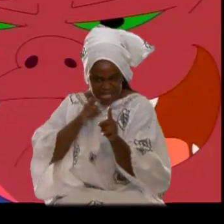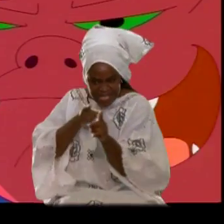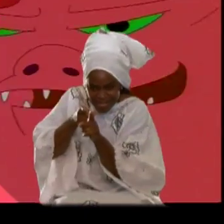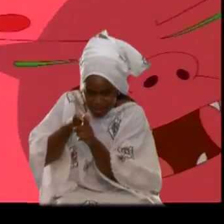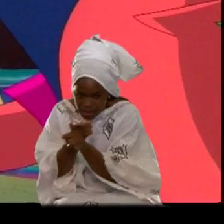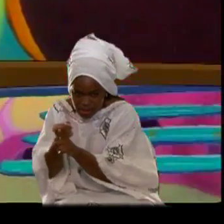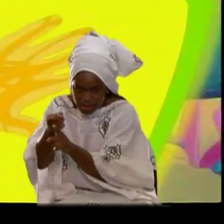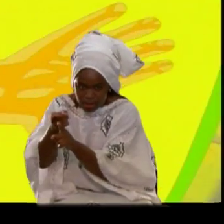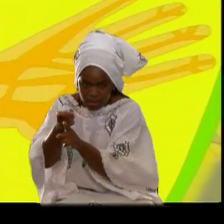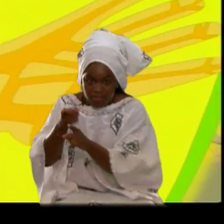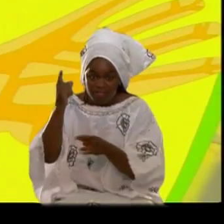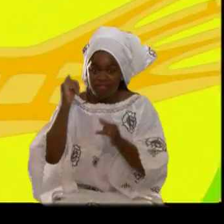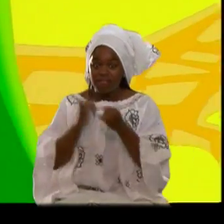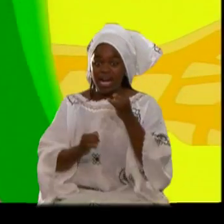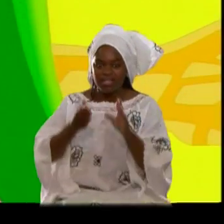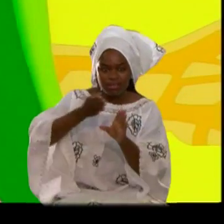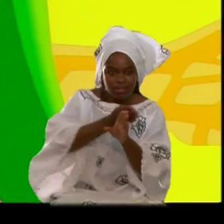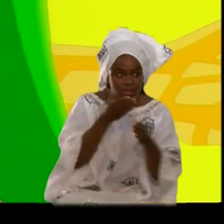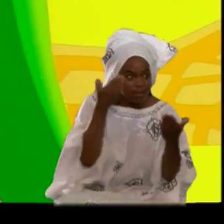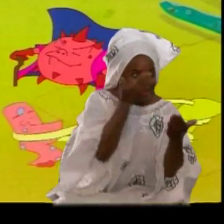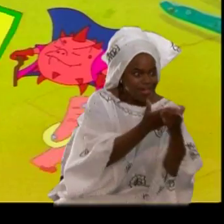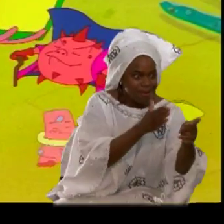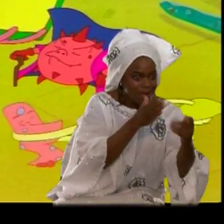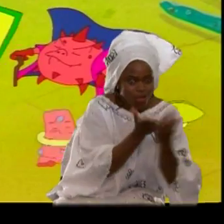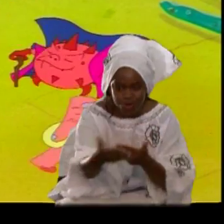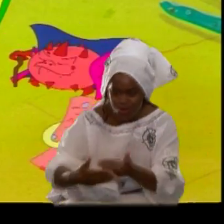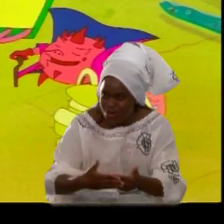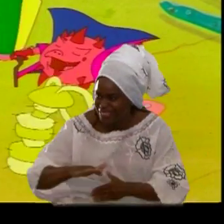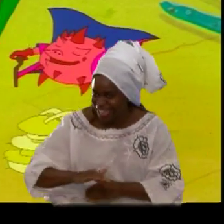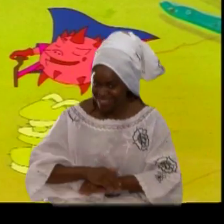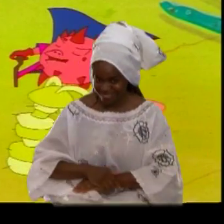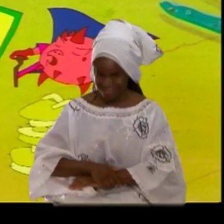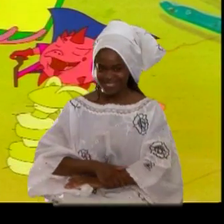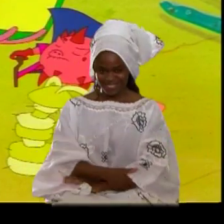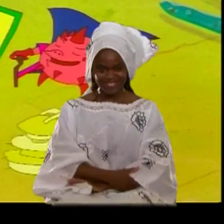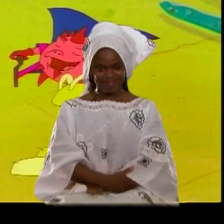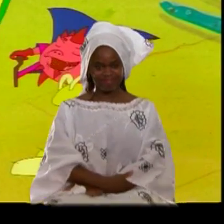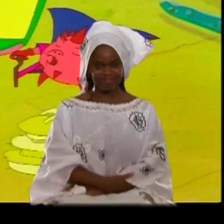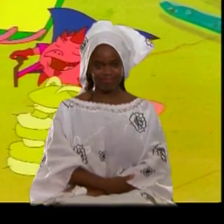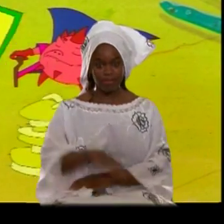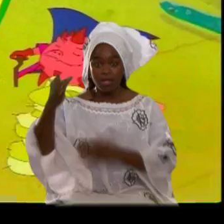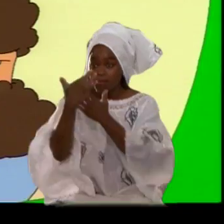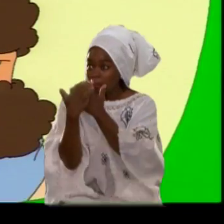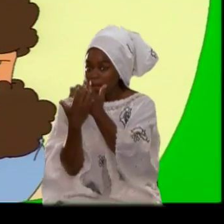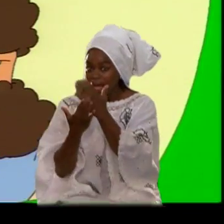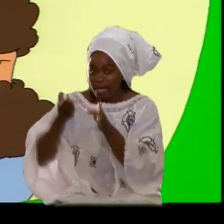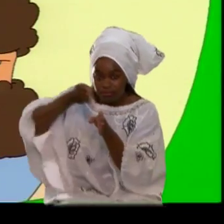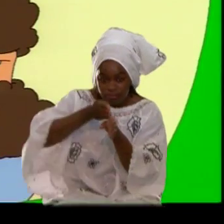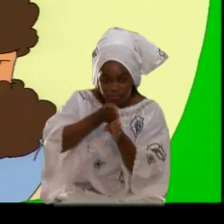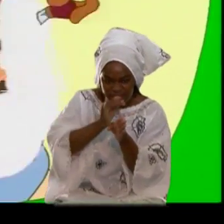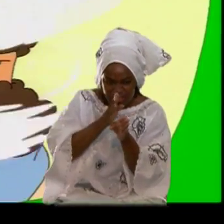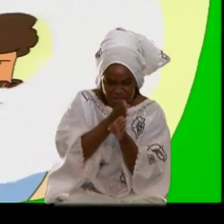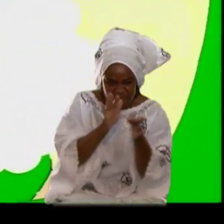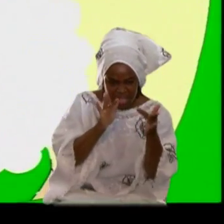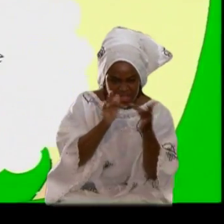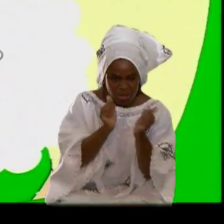There's the blood route, the sexual route, and finally the route from mother to her child. The blood route